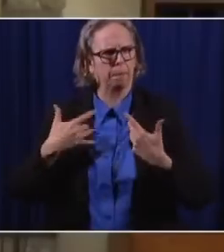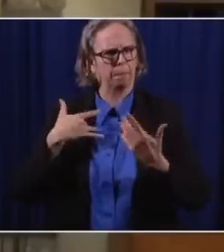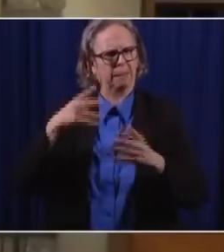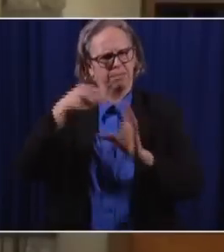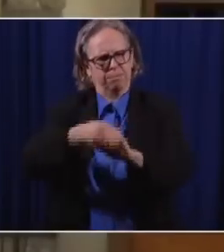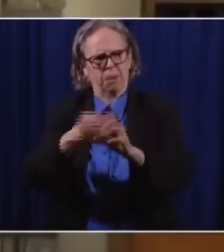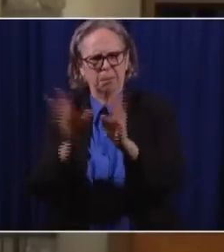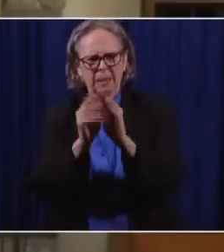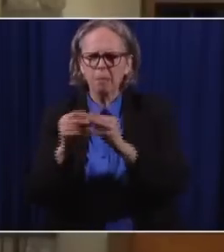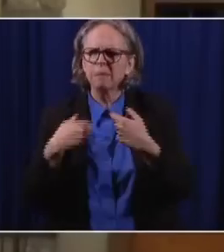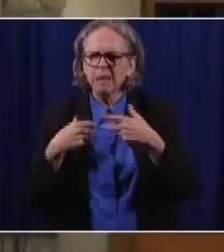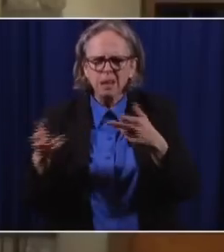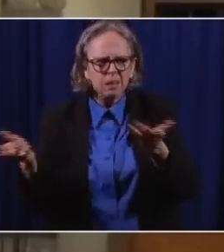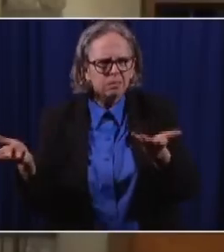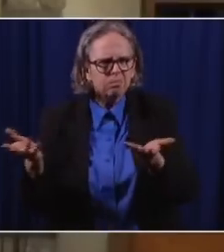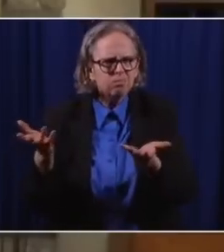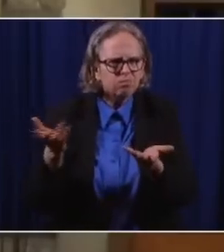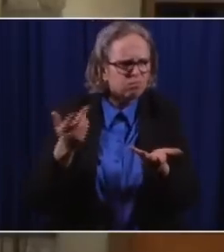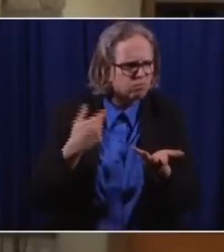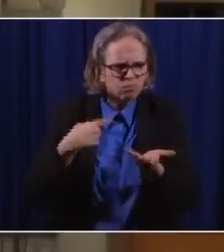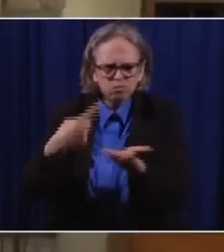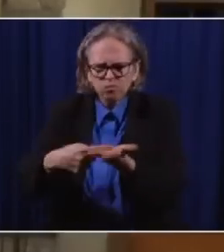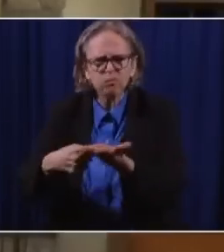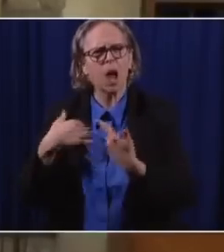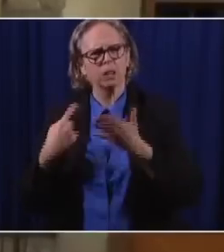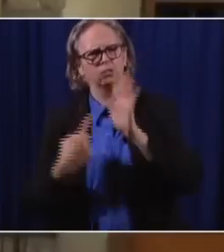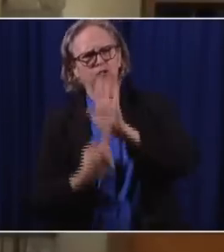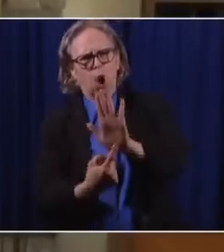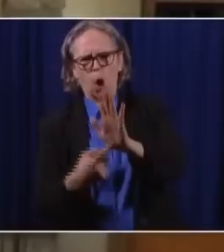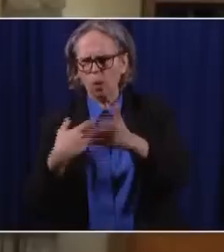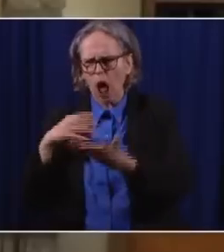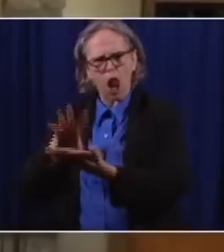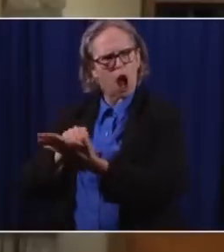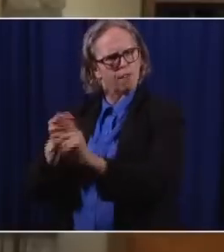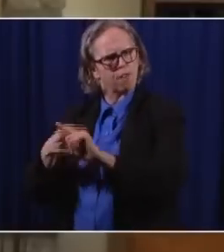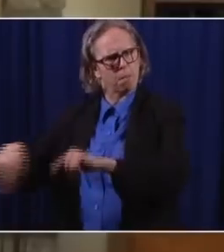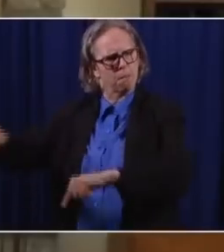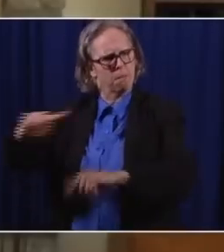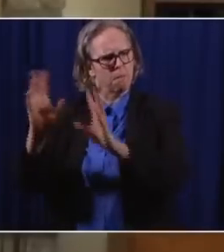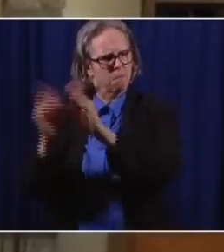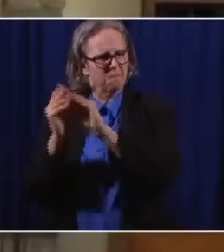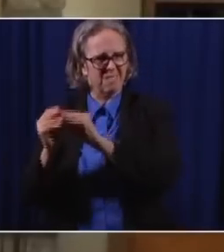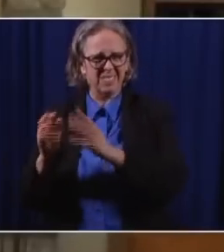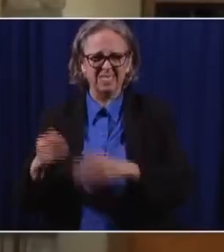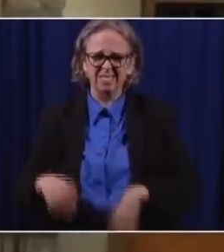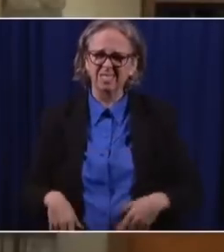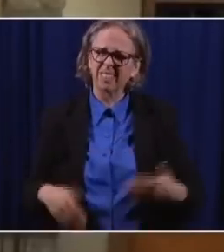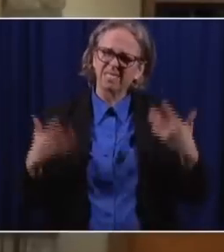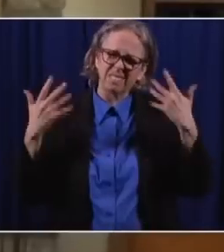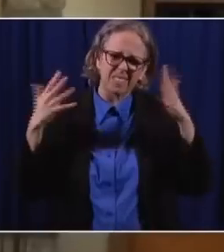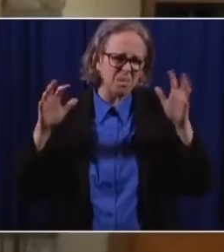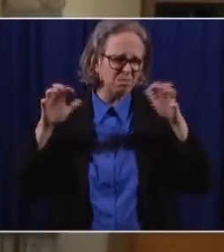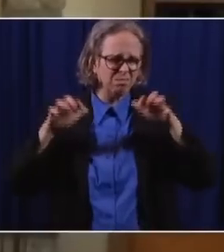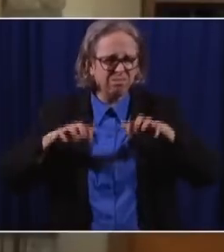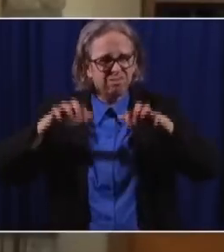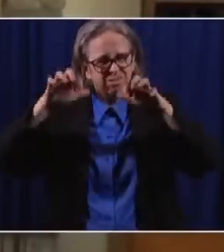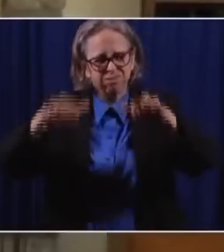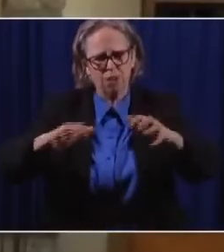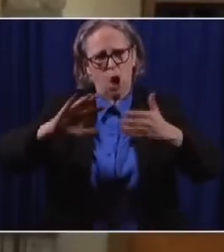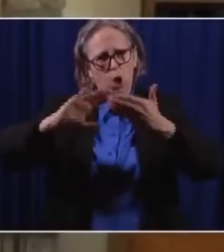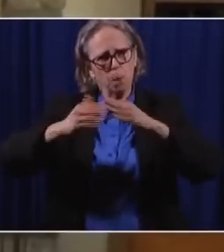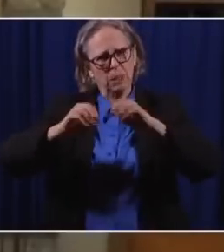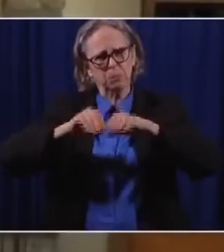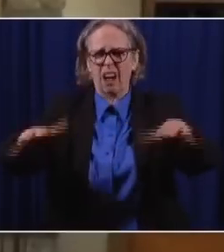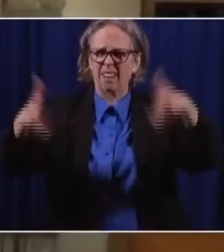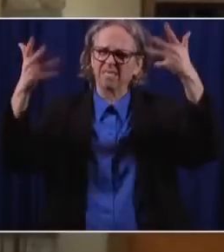the spread. We're seeing significant community spread in every county. There's a lot of spread directly in households.